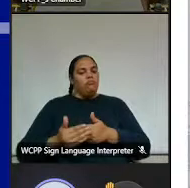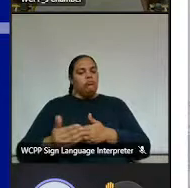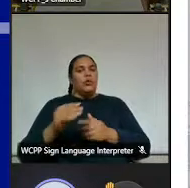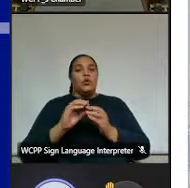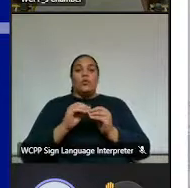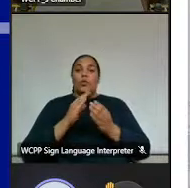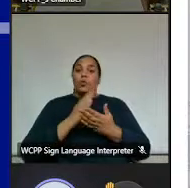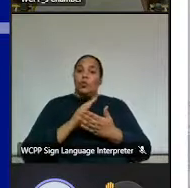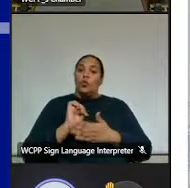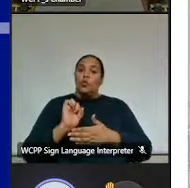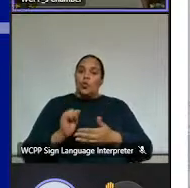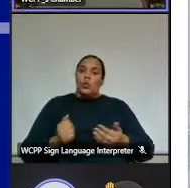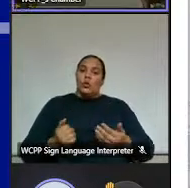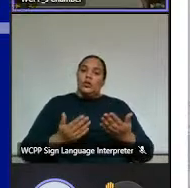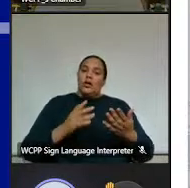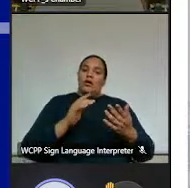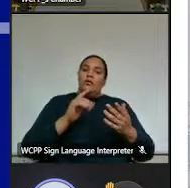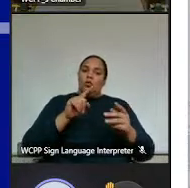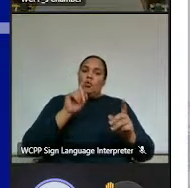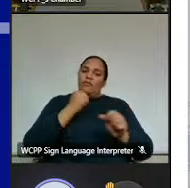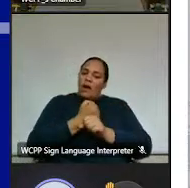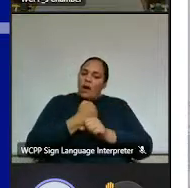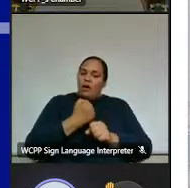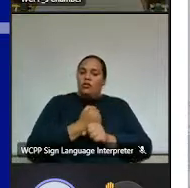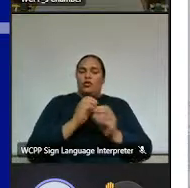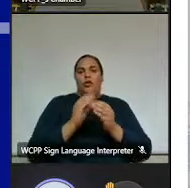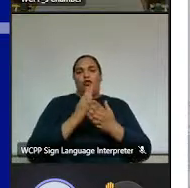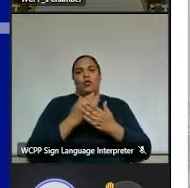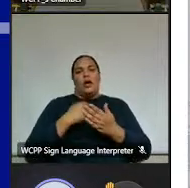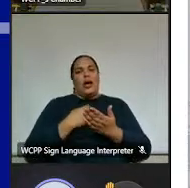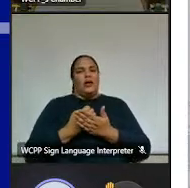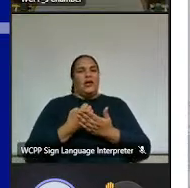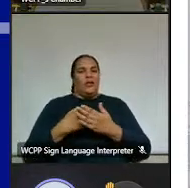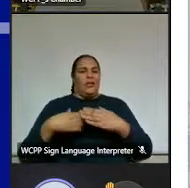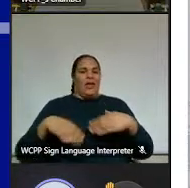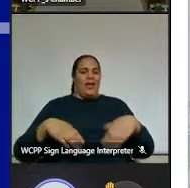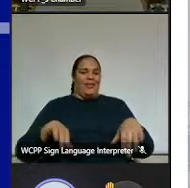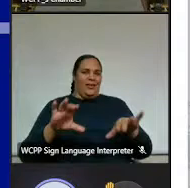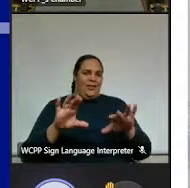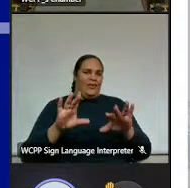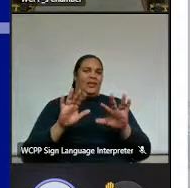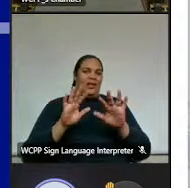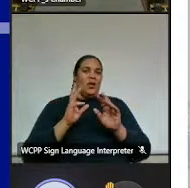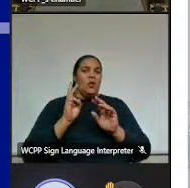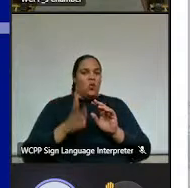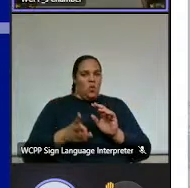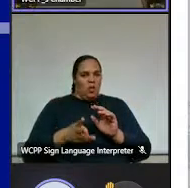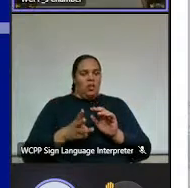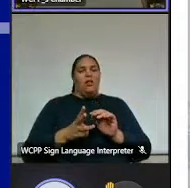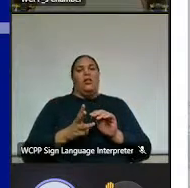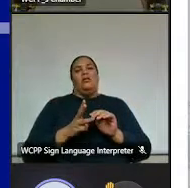that it serves the function to make sure that our economical activities will be